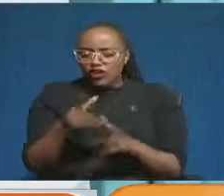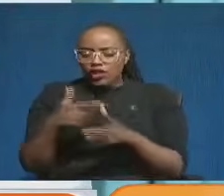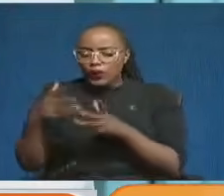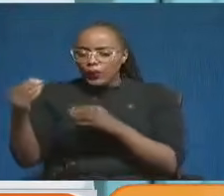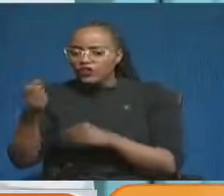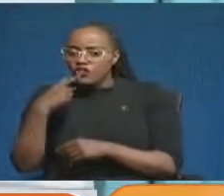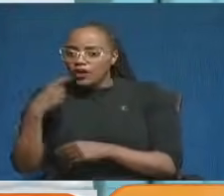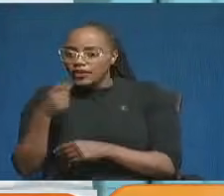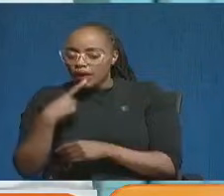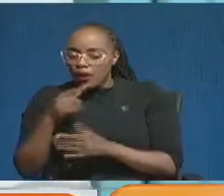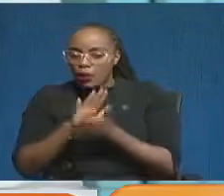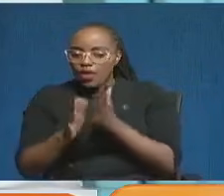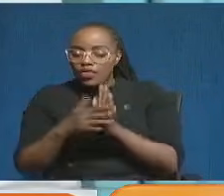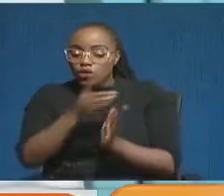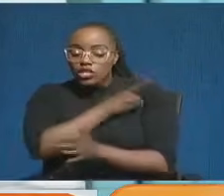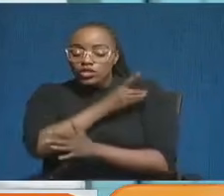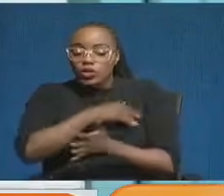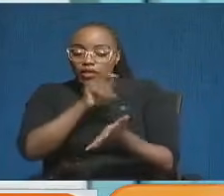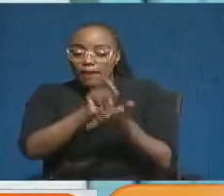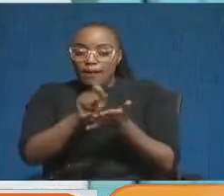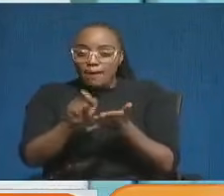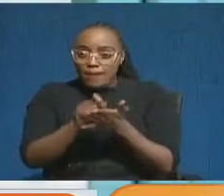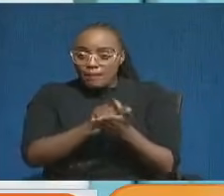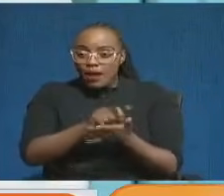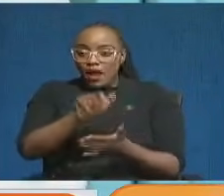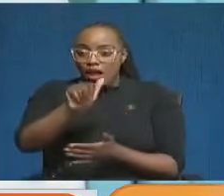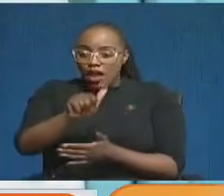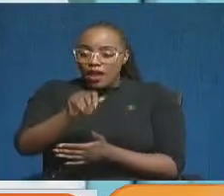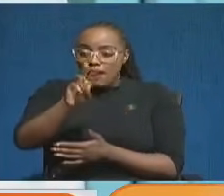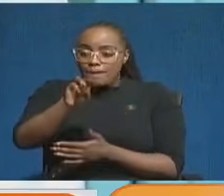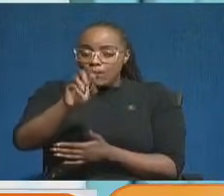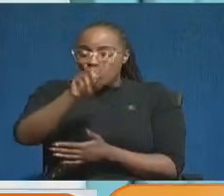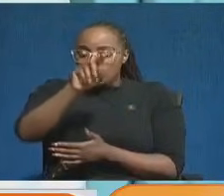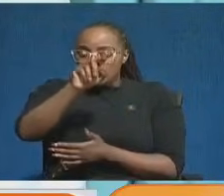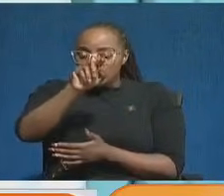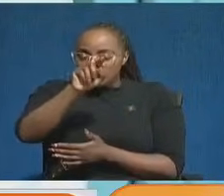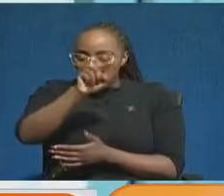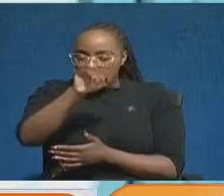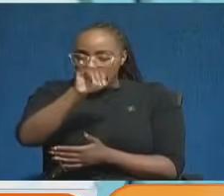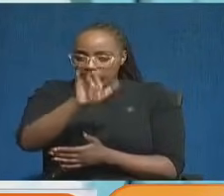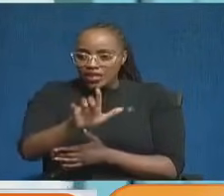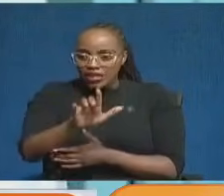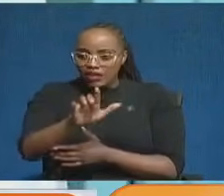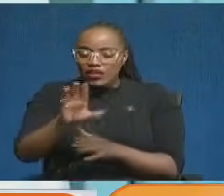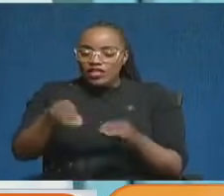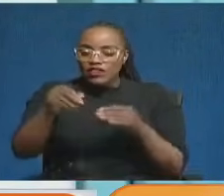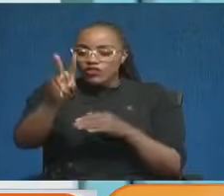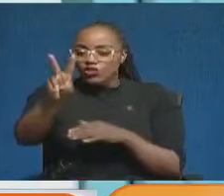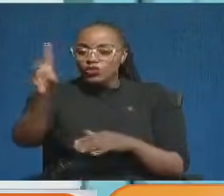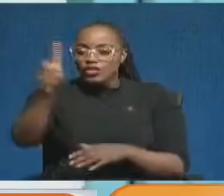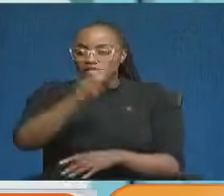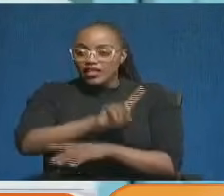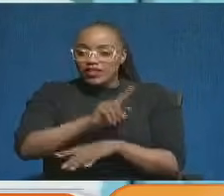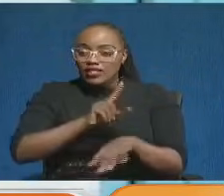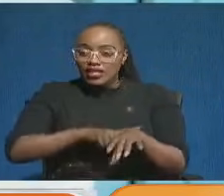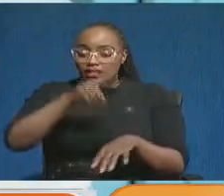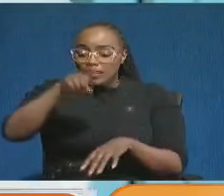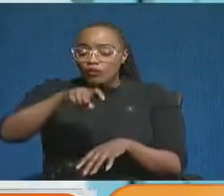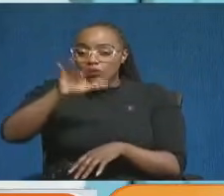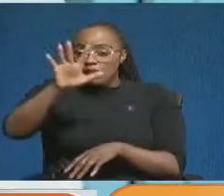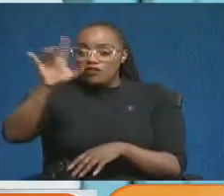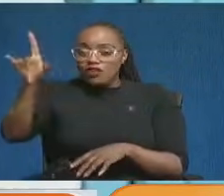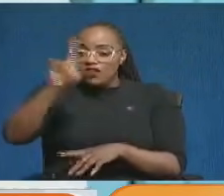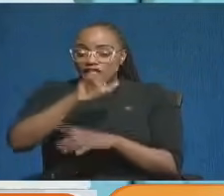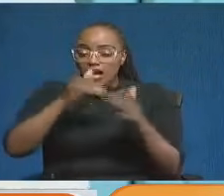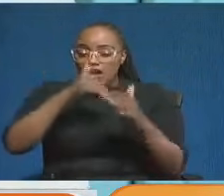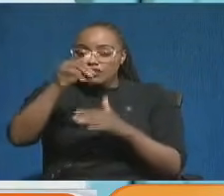any prescription. And this amoxicillin, you'll find mama giving mtoto this amoxicillin for even 2 days. Well, it's supposed to be 5 days.